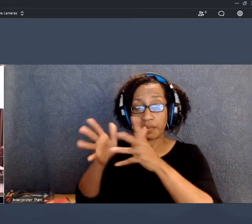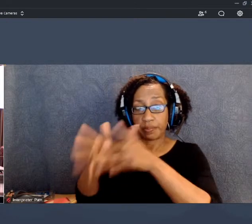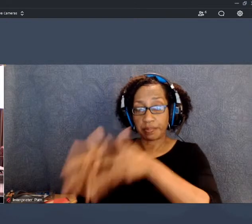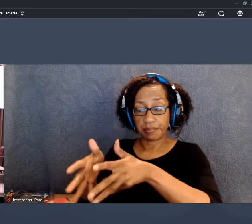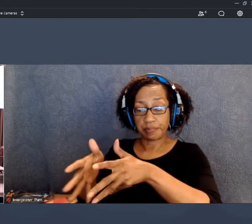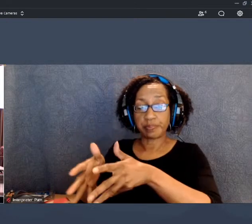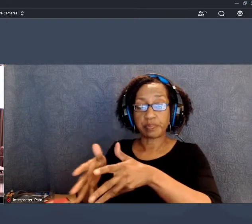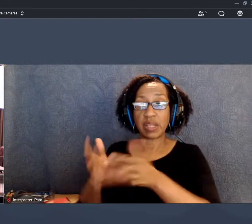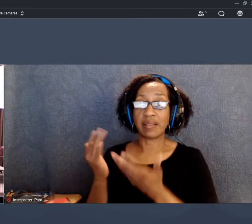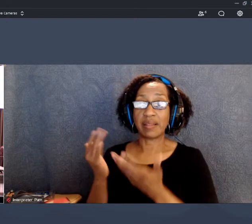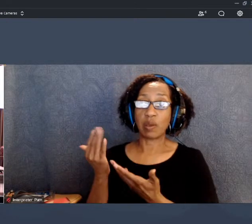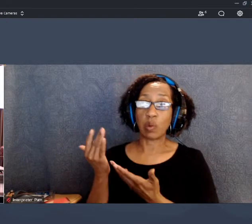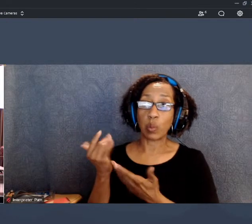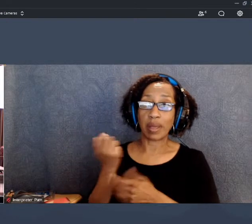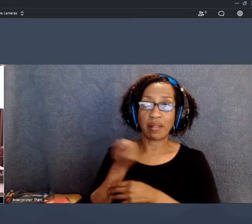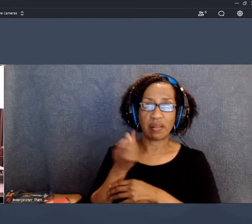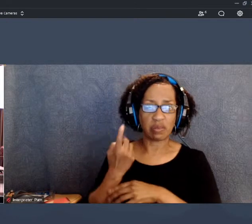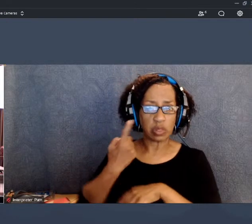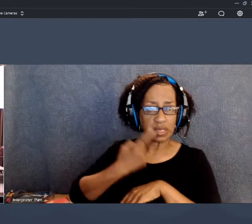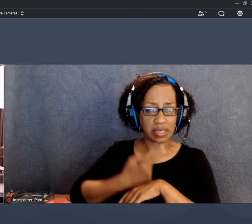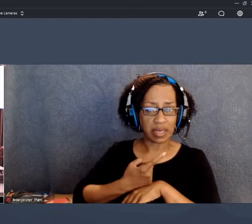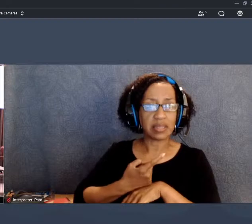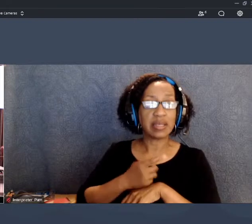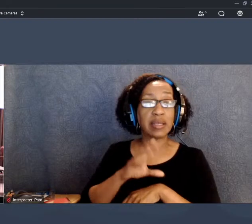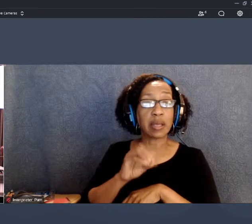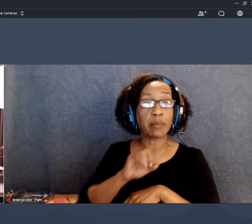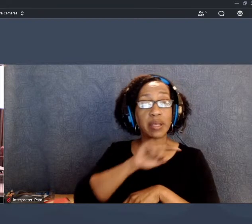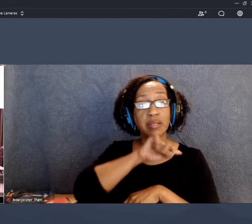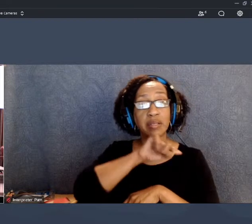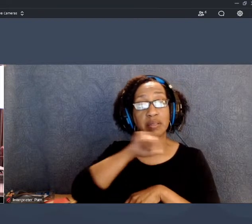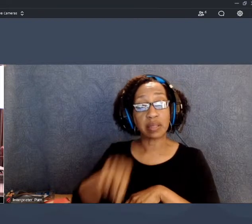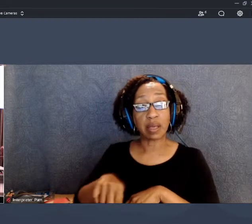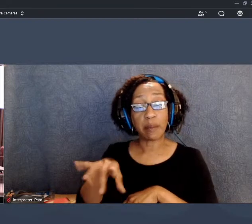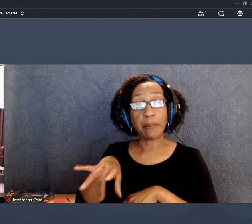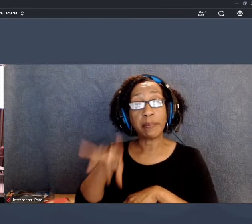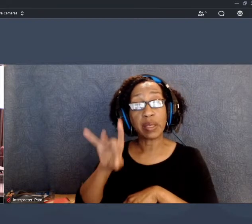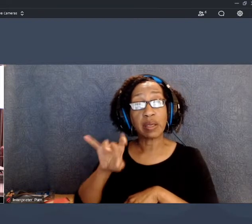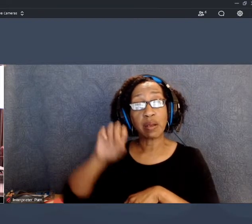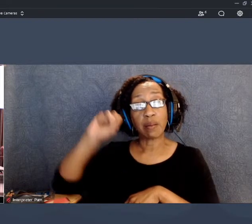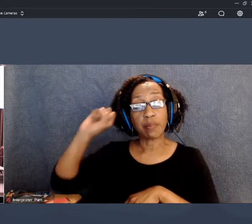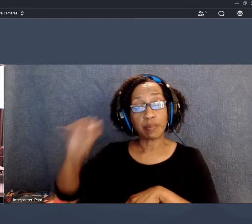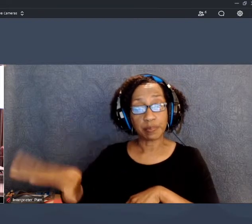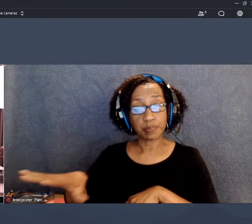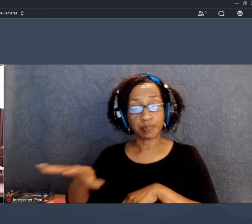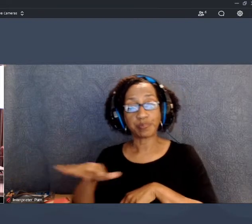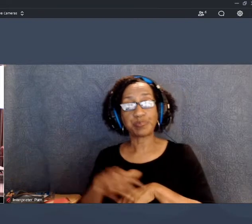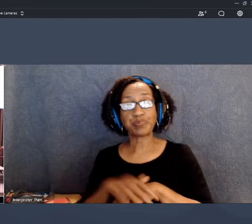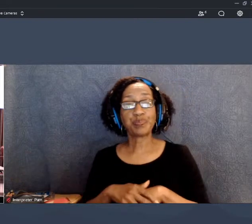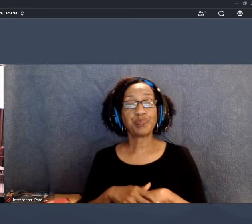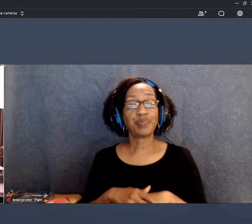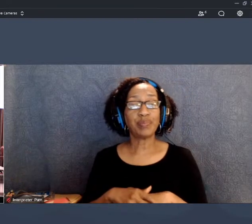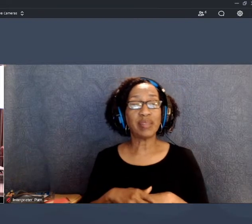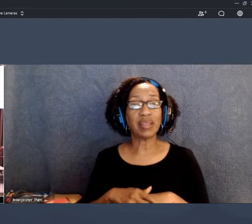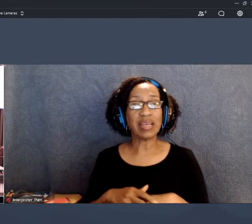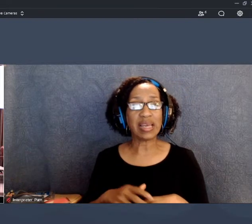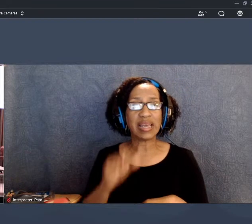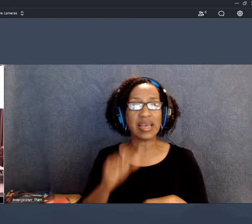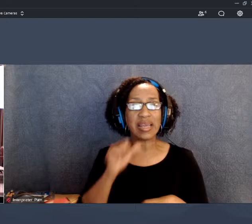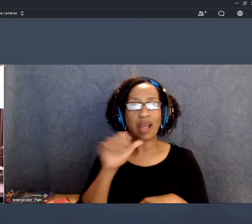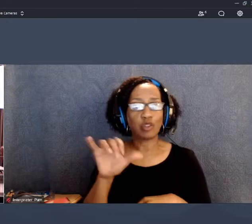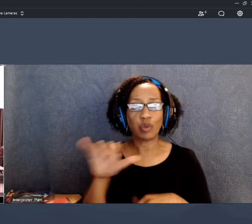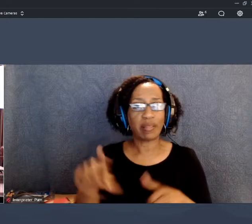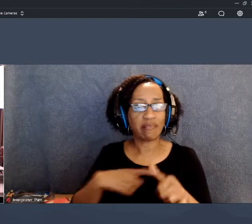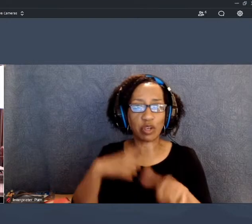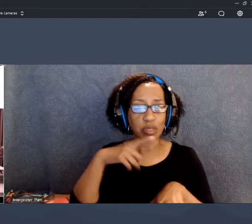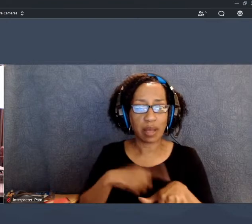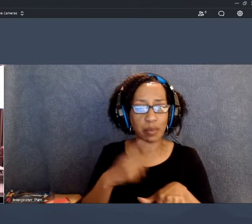and then get a company to come back, pick it up, and then dispose of it, as opposed to just doing it the first time and disposing